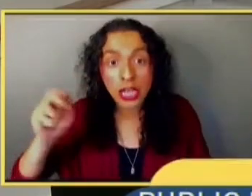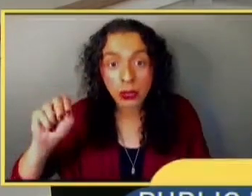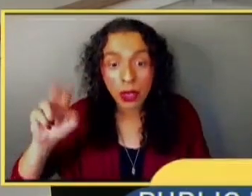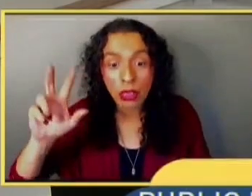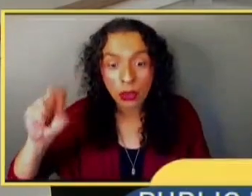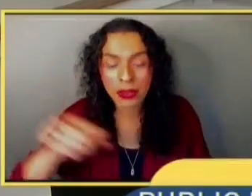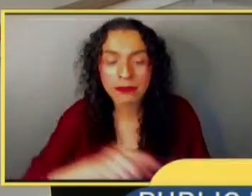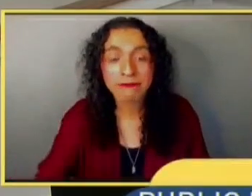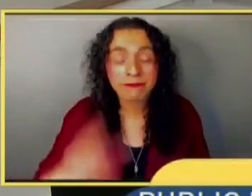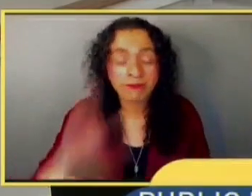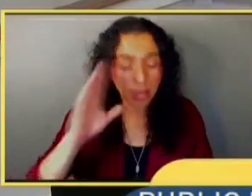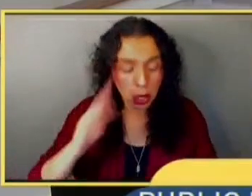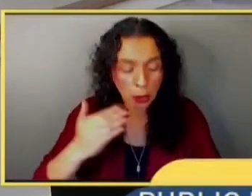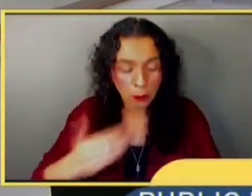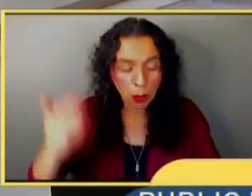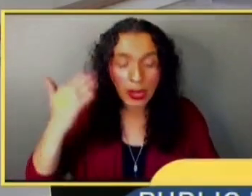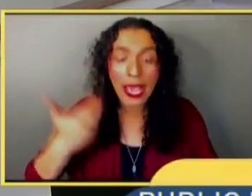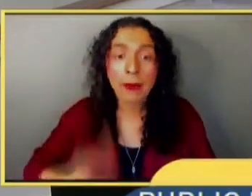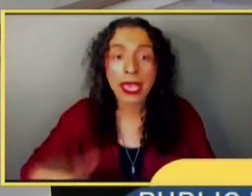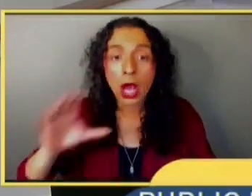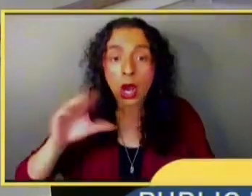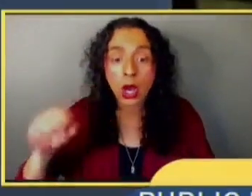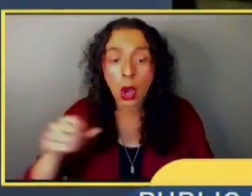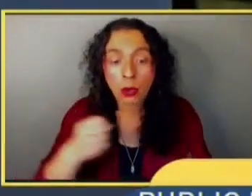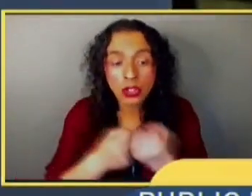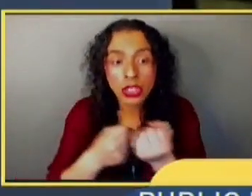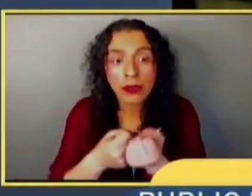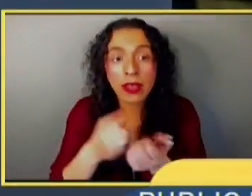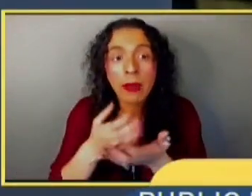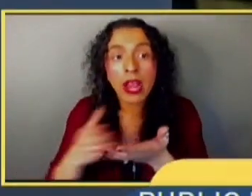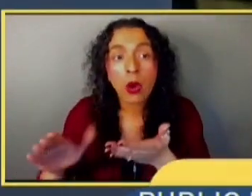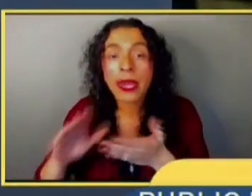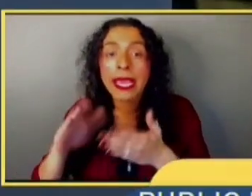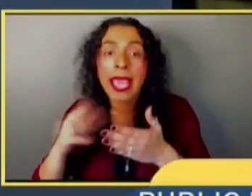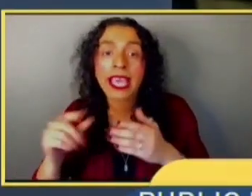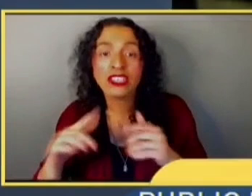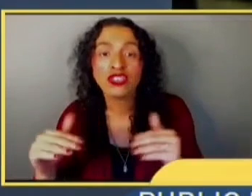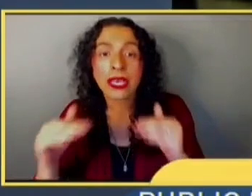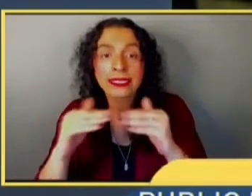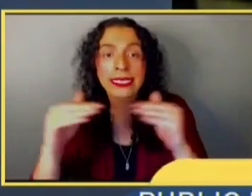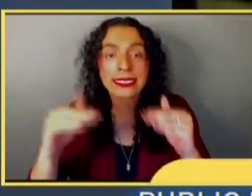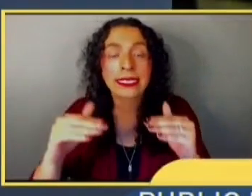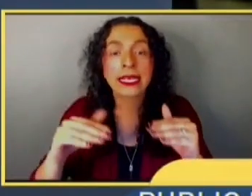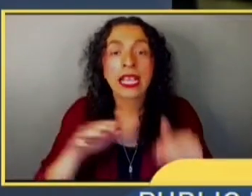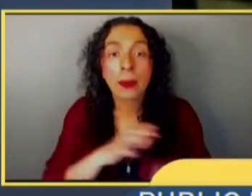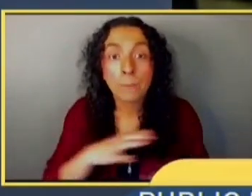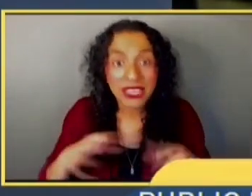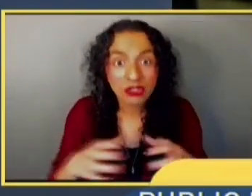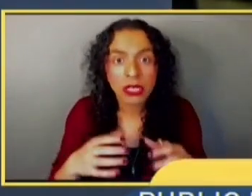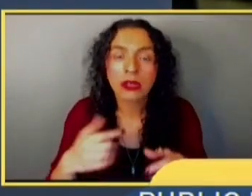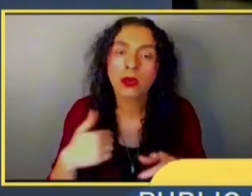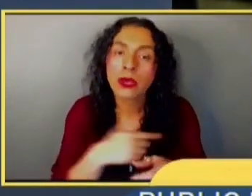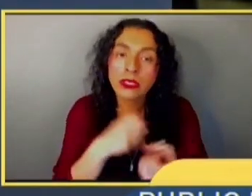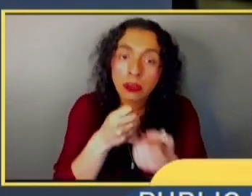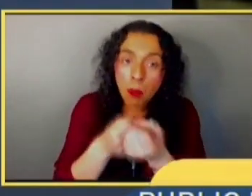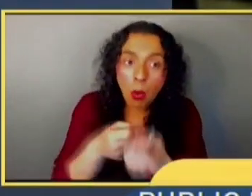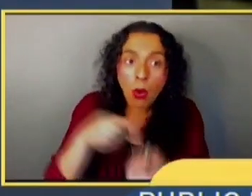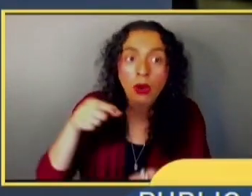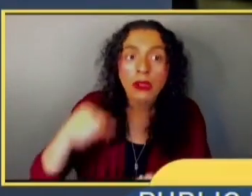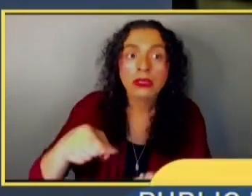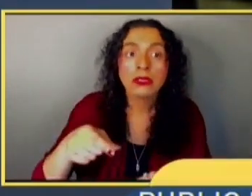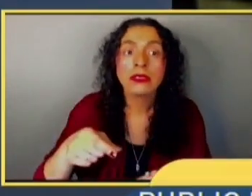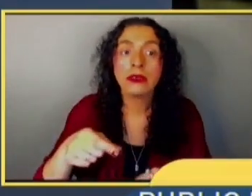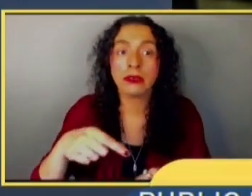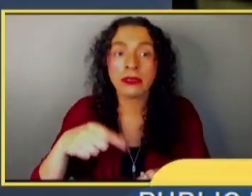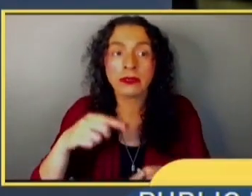Good morning. I'm here as co-chair of the Minority and Justice Commission. The Minority and Justice Commission supports second look policies because we know